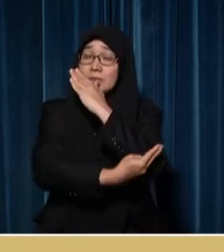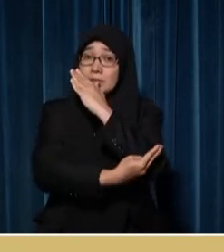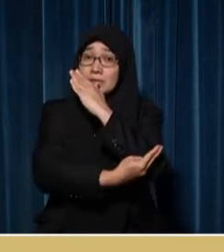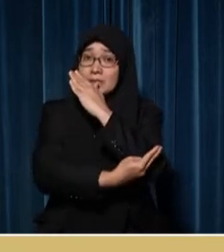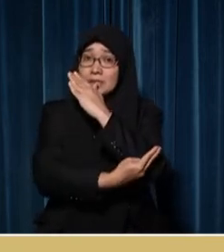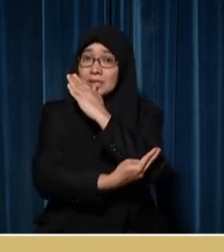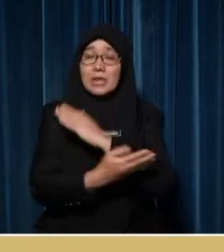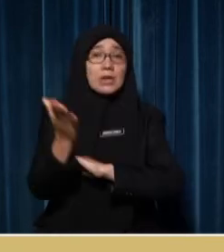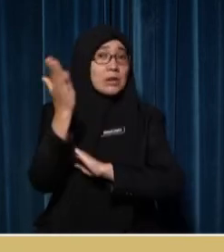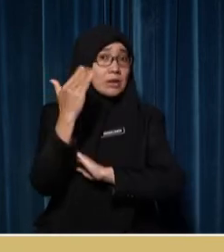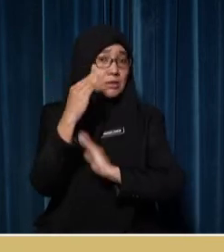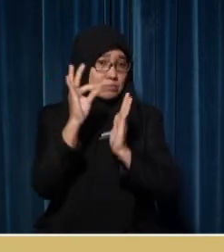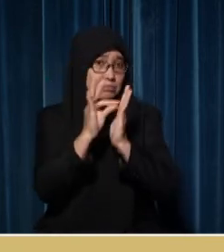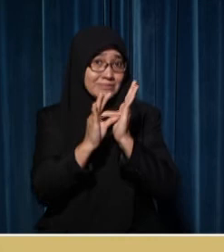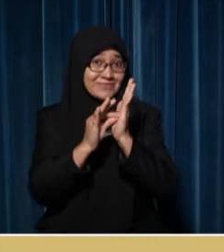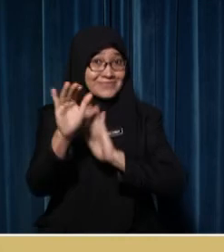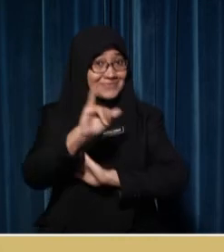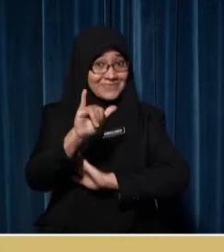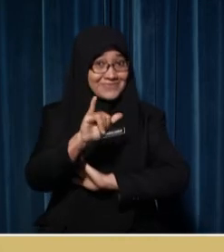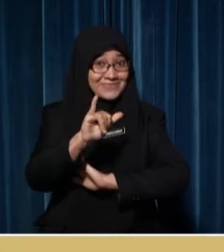Let's count them together.